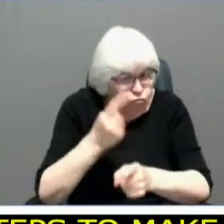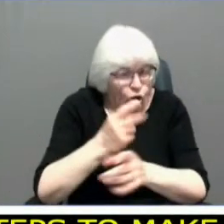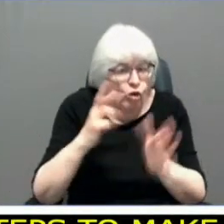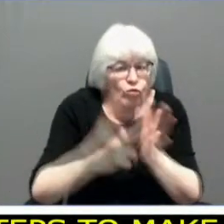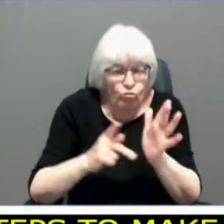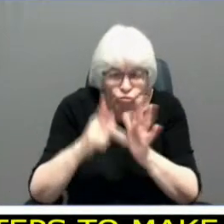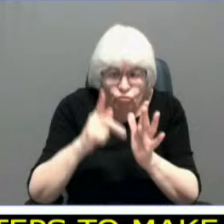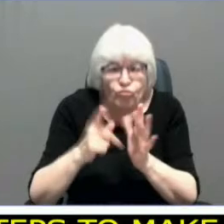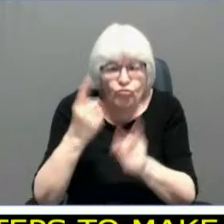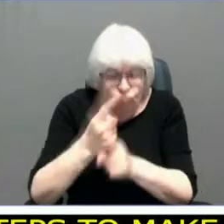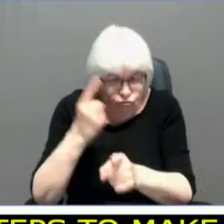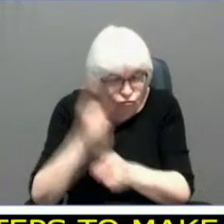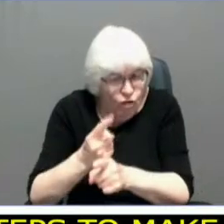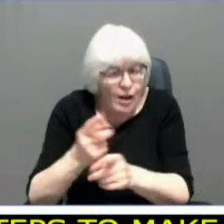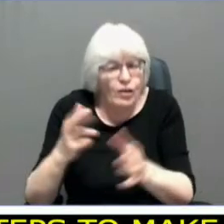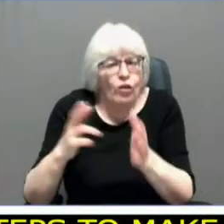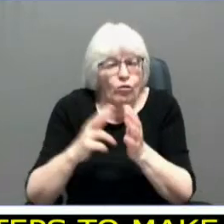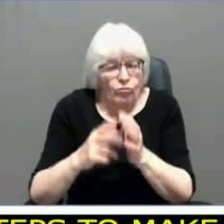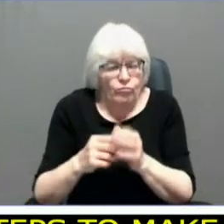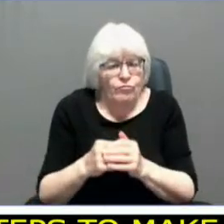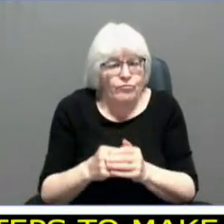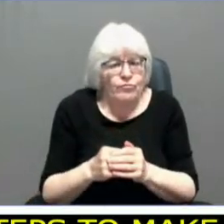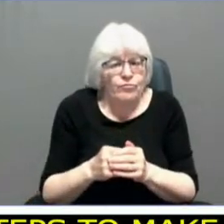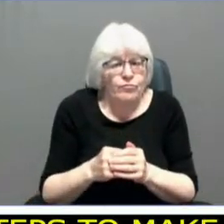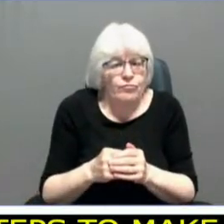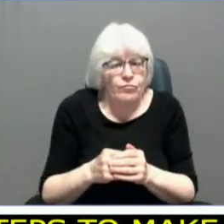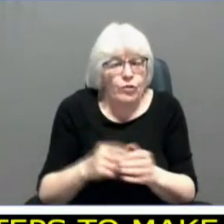Back to Premier Higgs' point, and